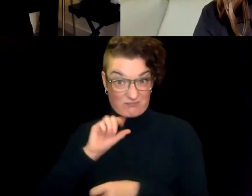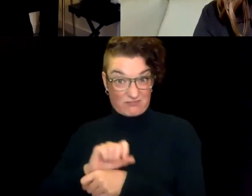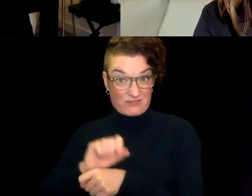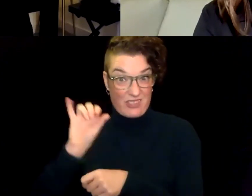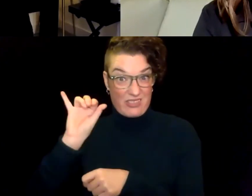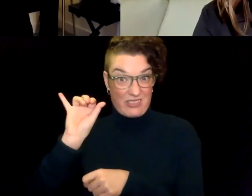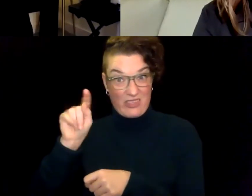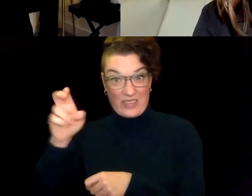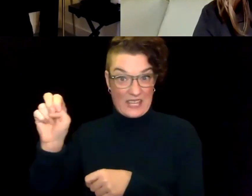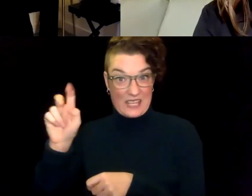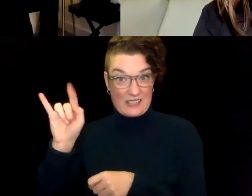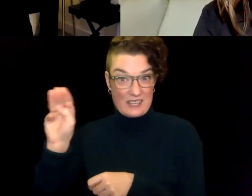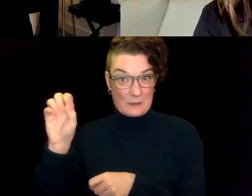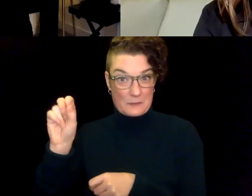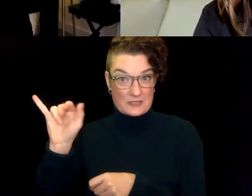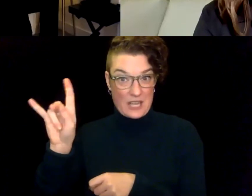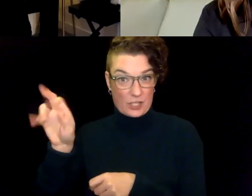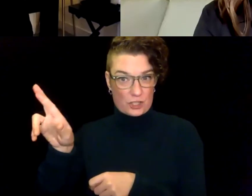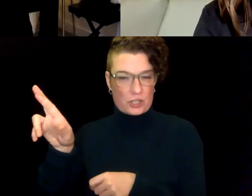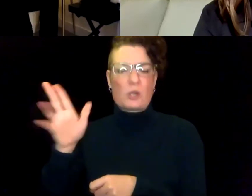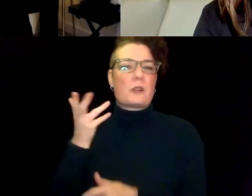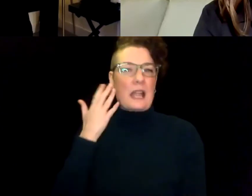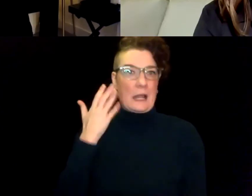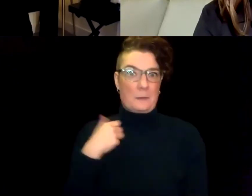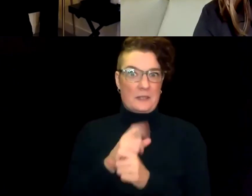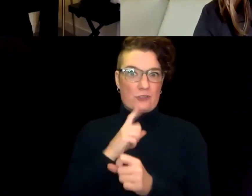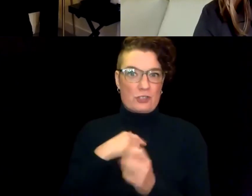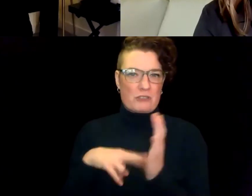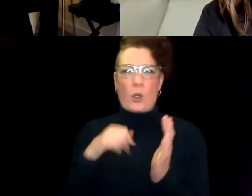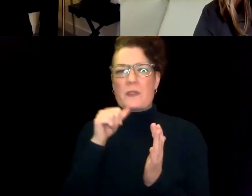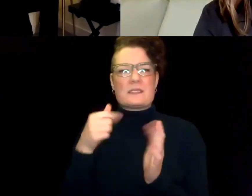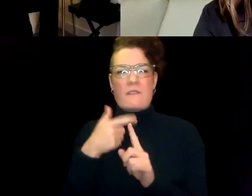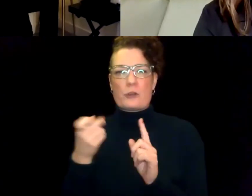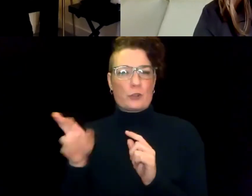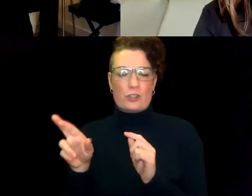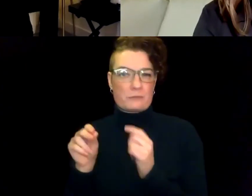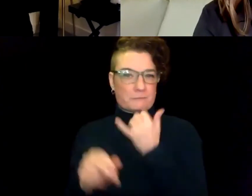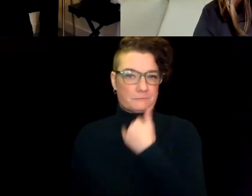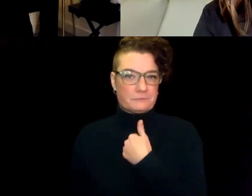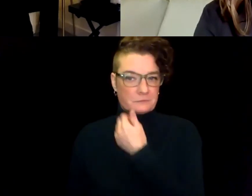it. Oh, sorry. This is a different, not from her.